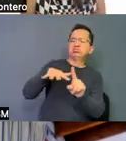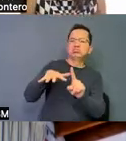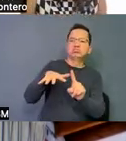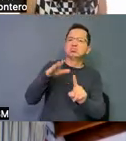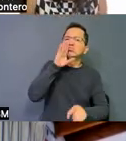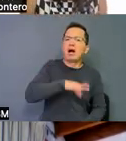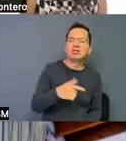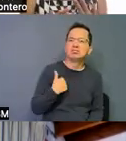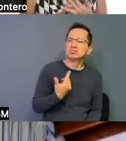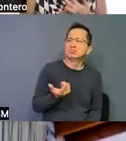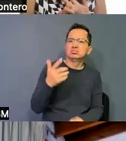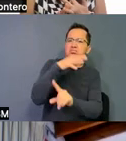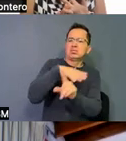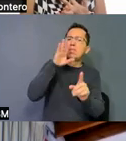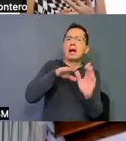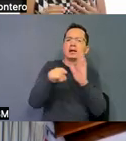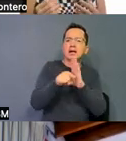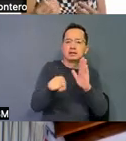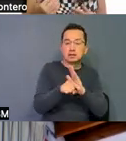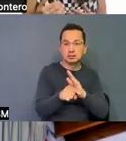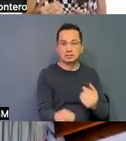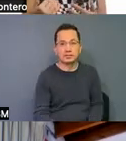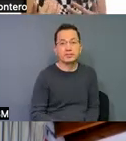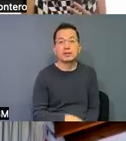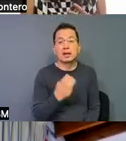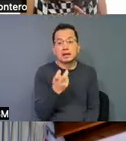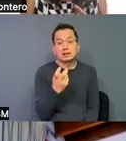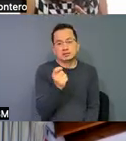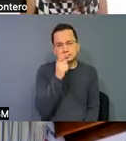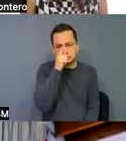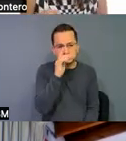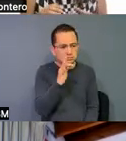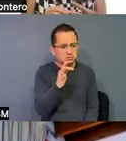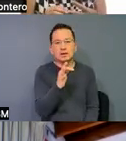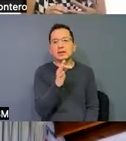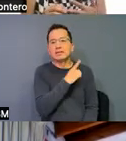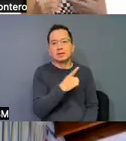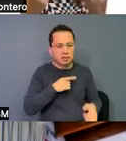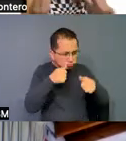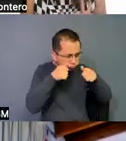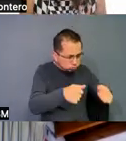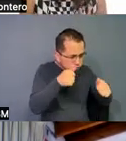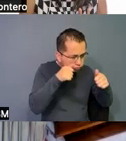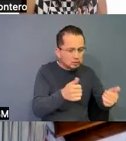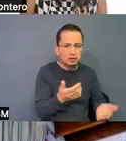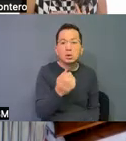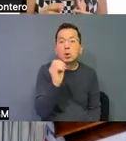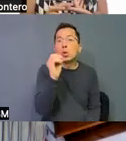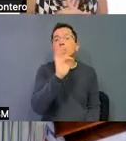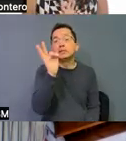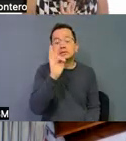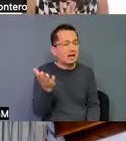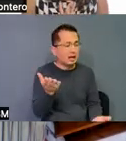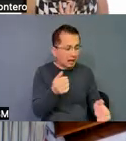was neglect, if there was an attention that was not constant, or if there was erratic care